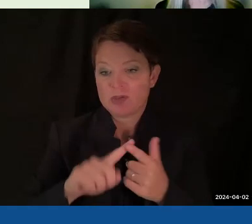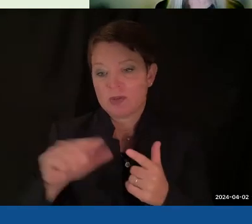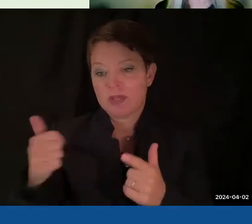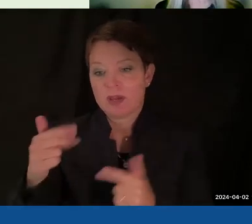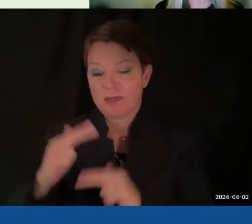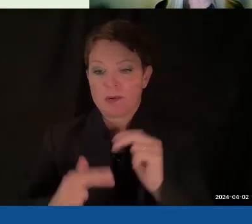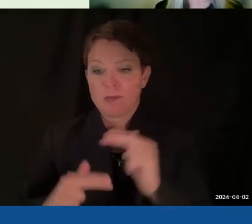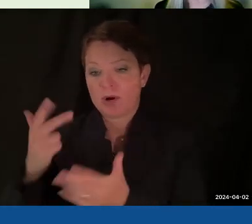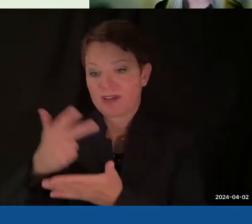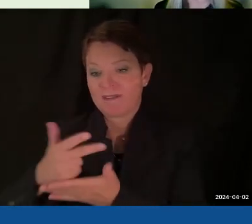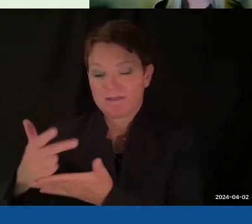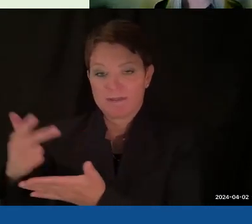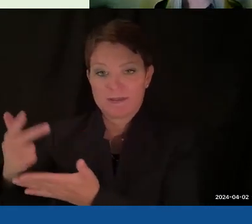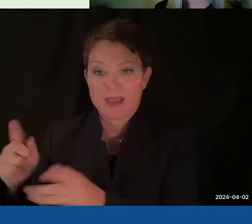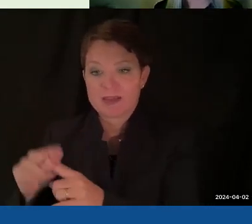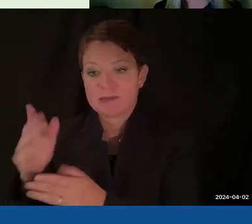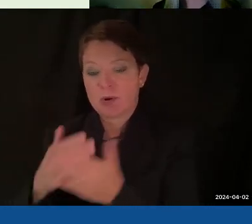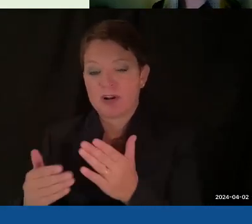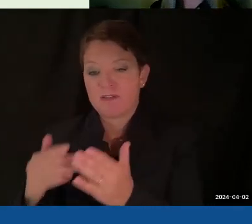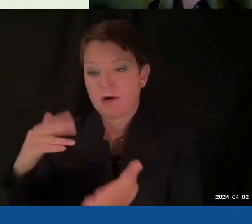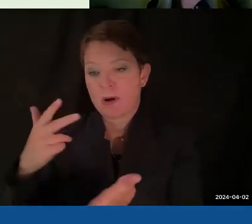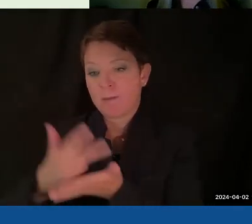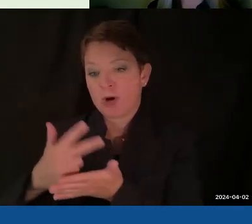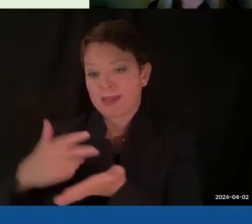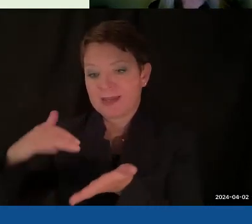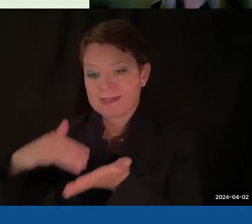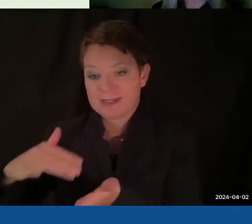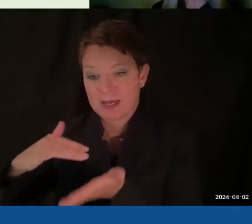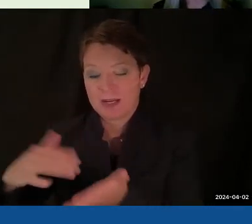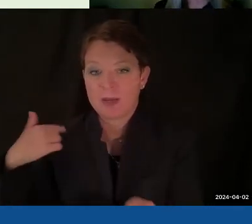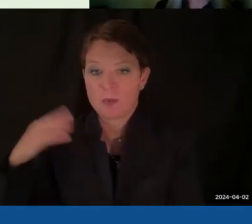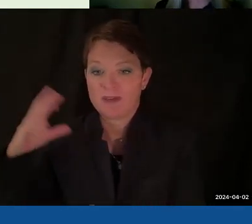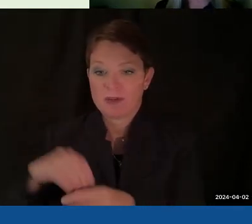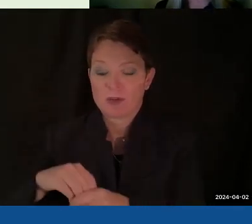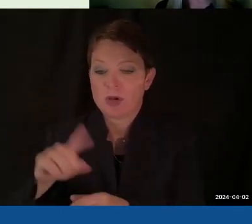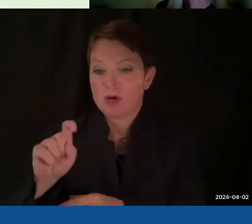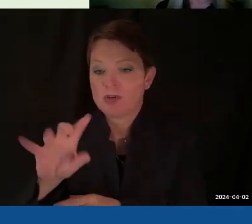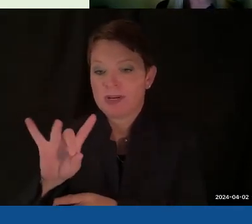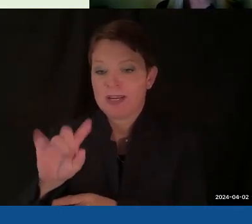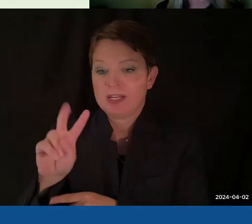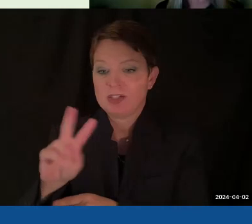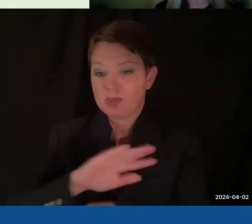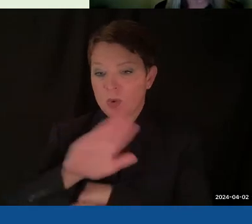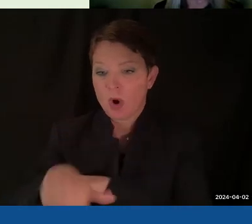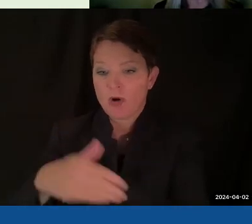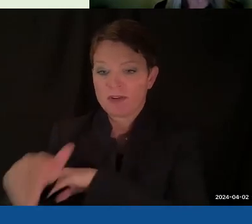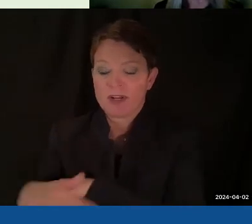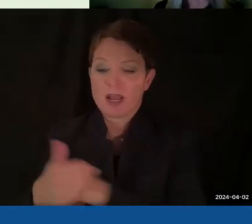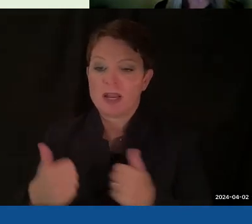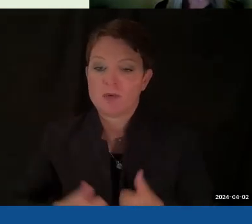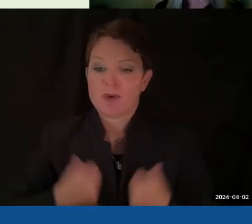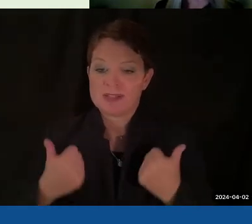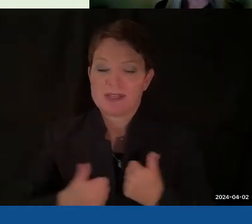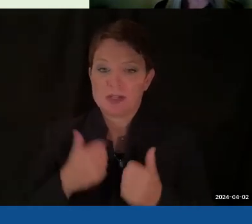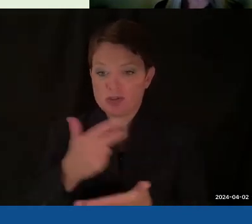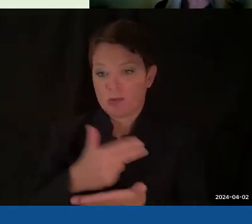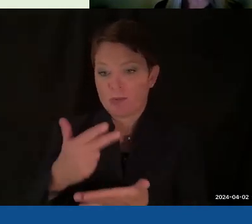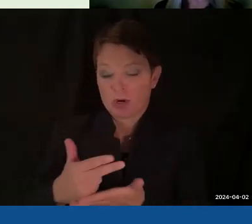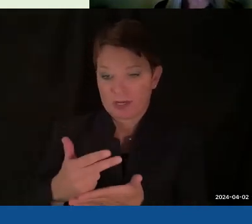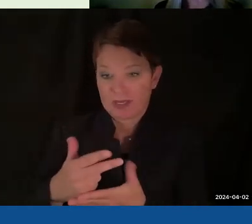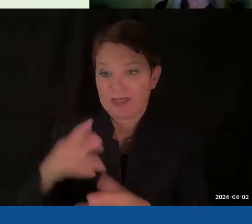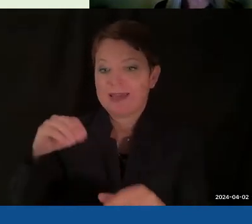parking facilities included as part of our parking study. So we've accounted for approximately 182 overnight residential parking demand on